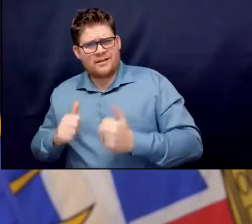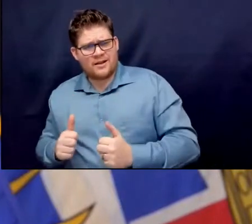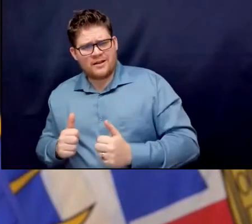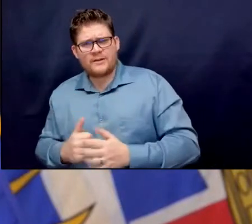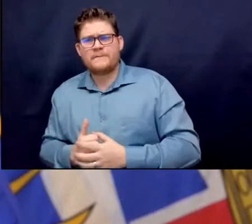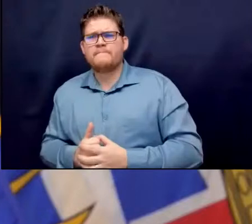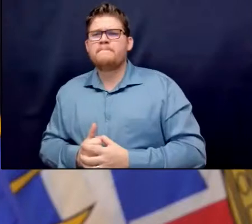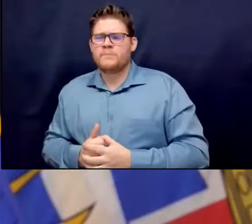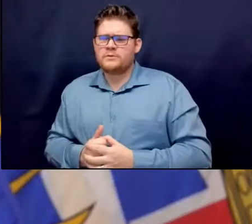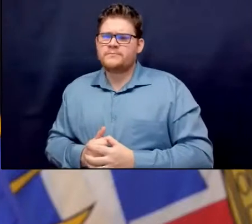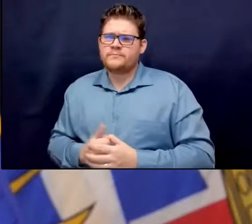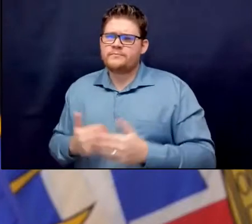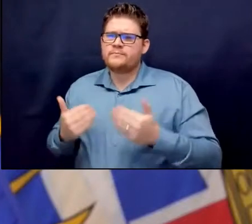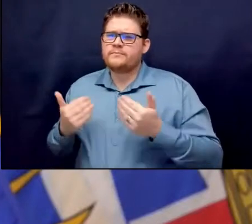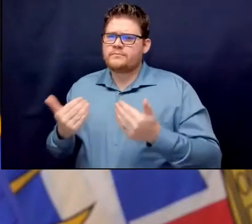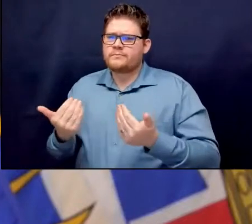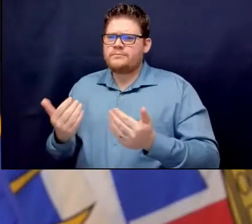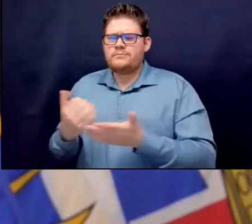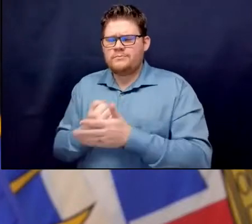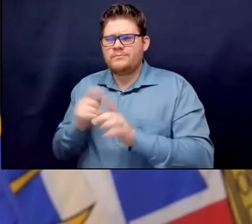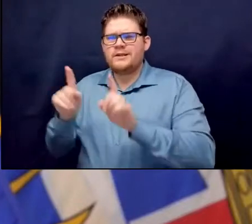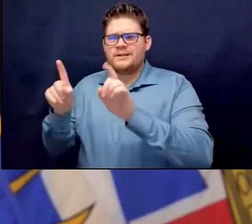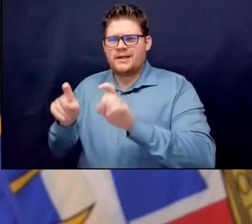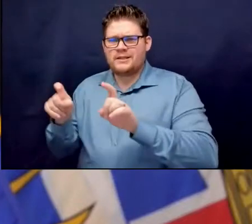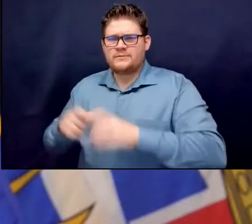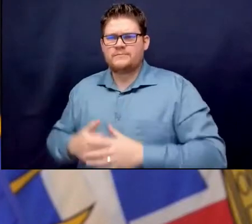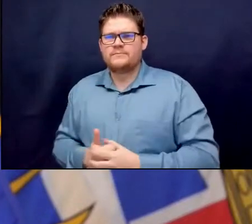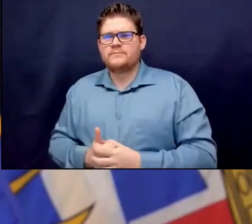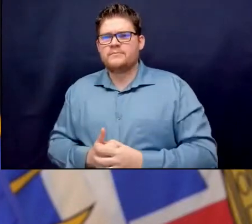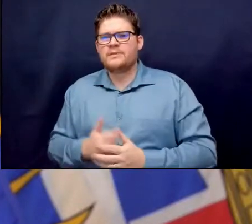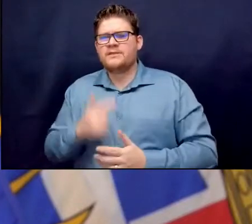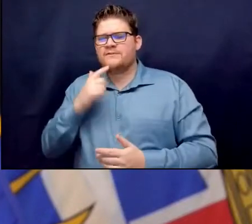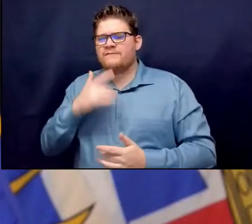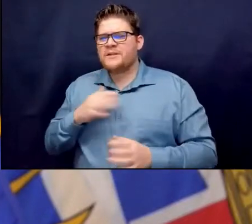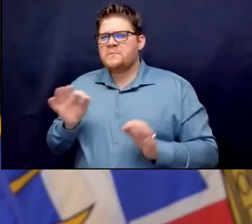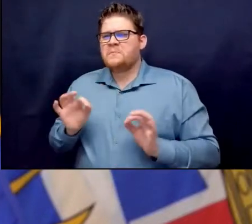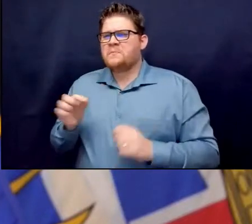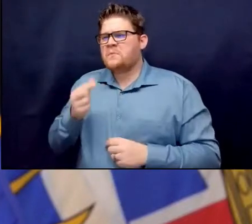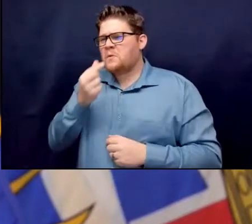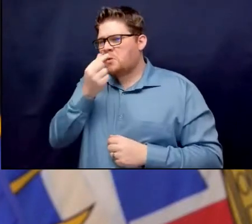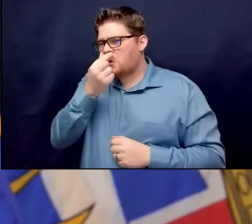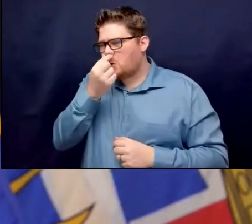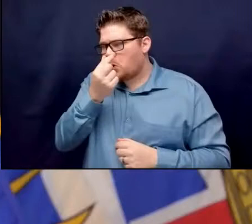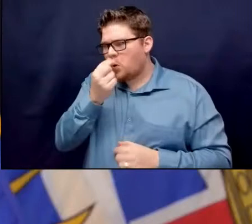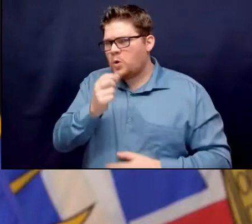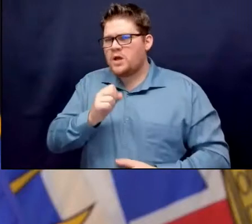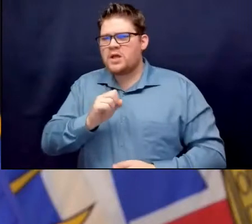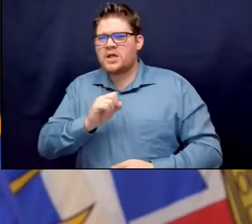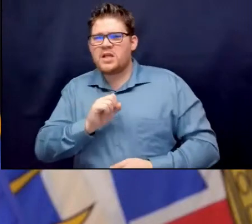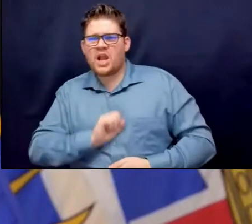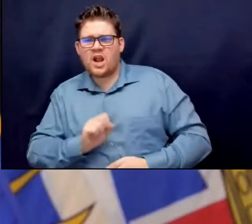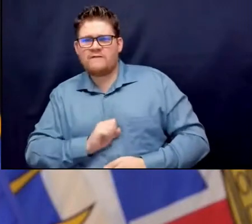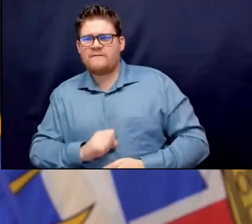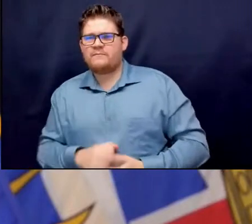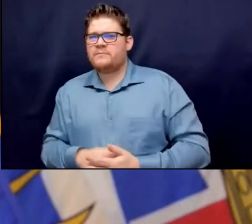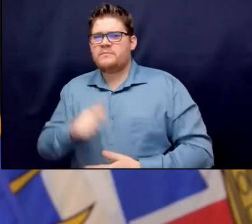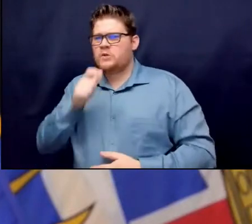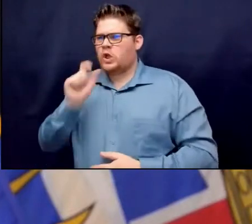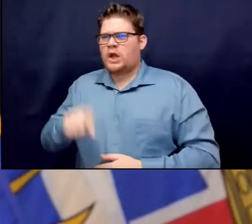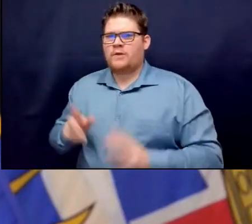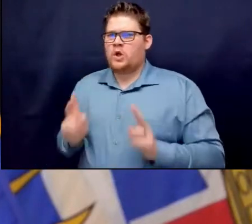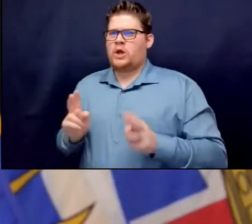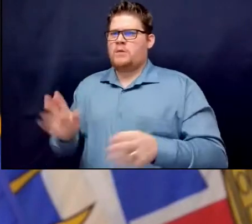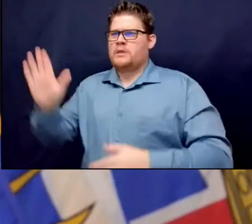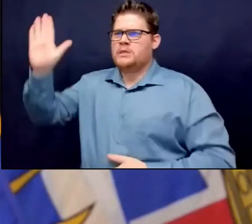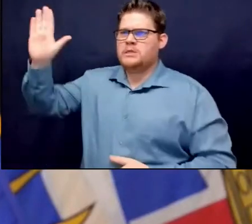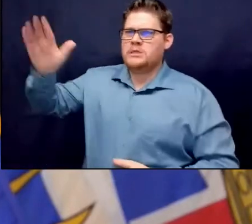for self-isolation based on vaccination status, so staying home for 5 days if needed. Given the rate of transmission